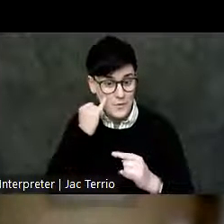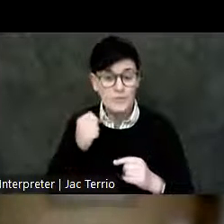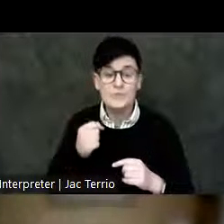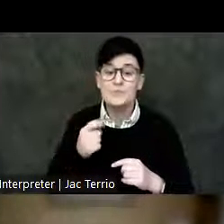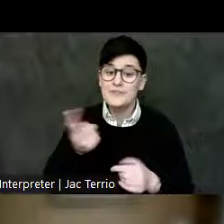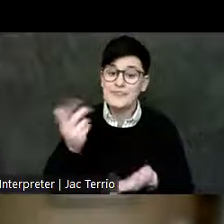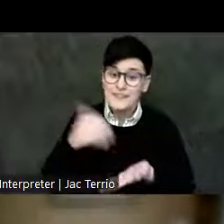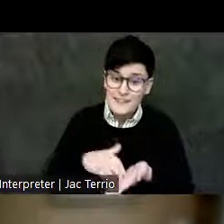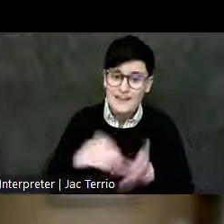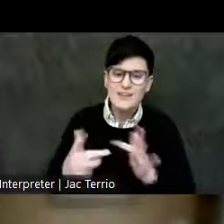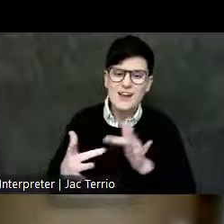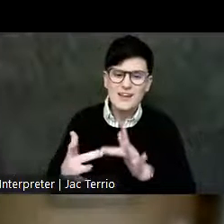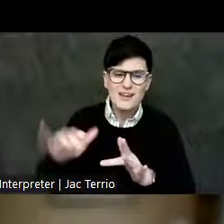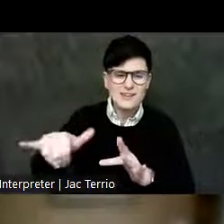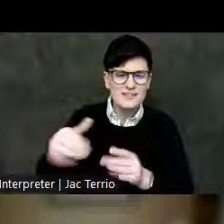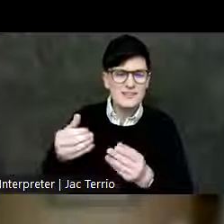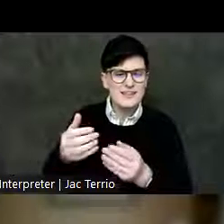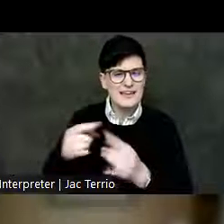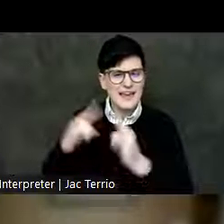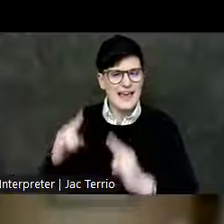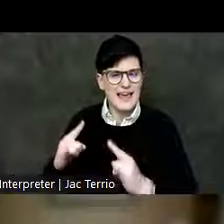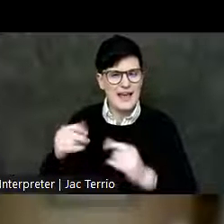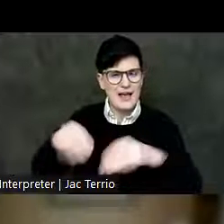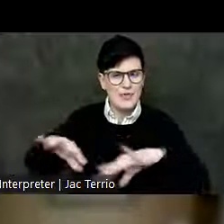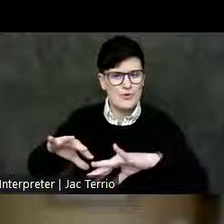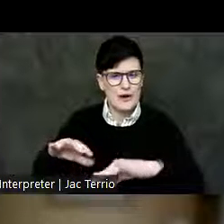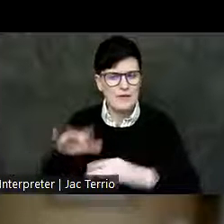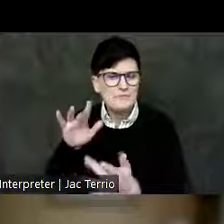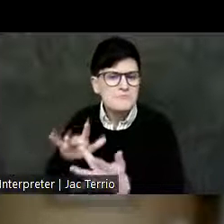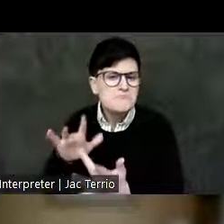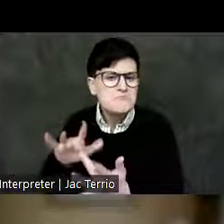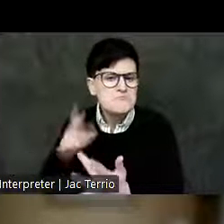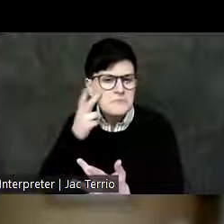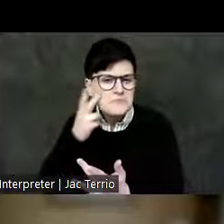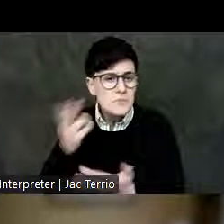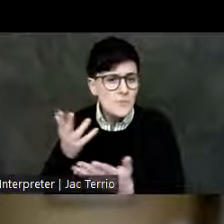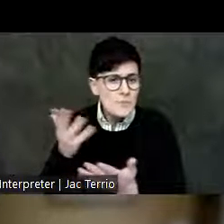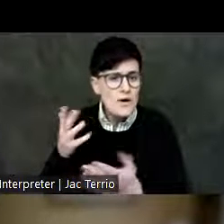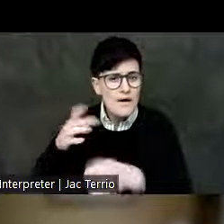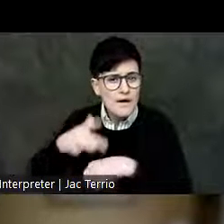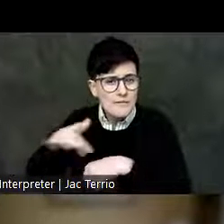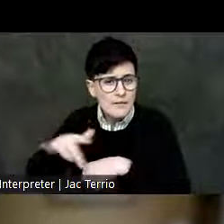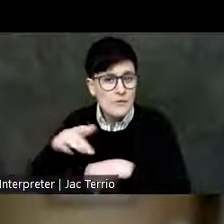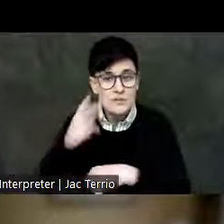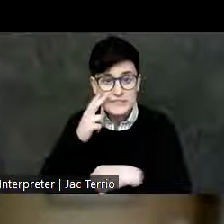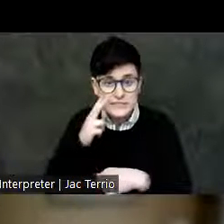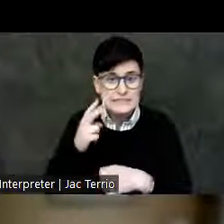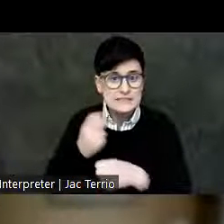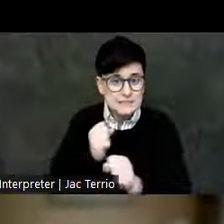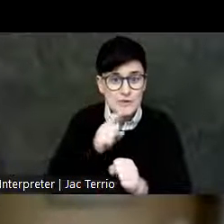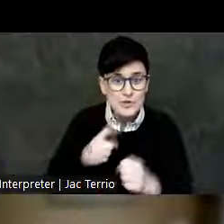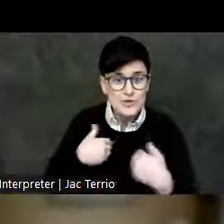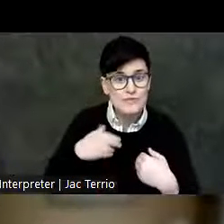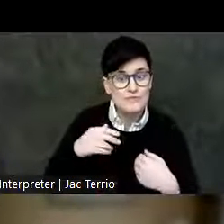again, contact the site, see what accommodations are available, make sure there's restrooms that are handicap accessible, that kind of thing.